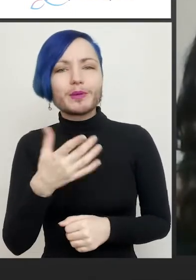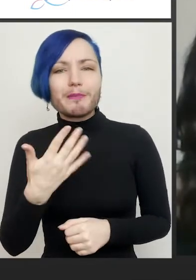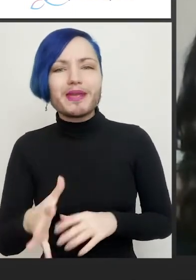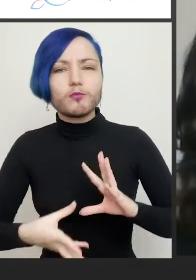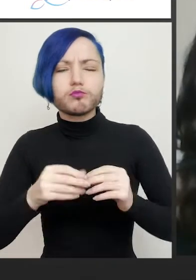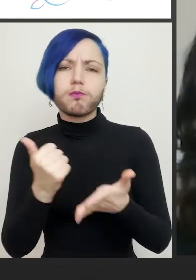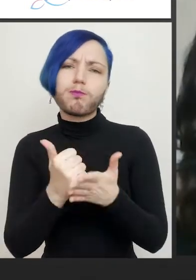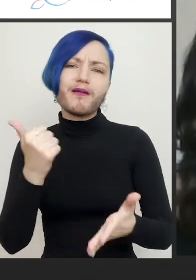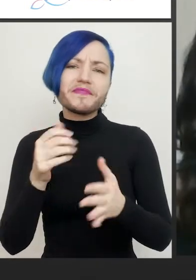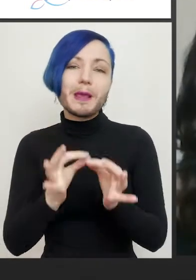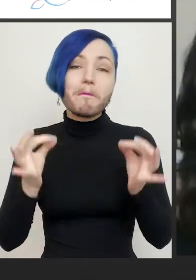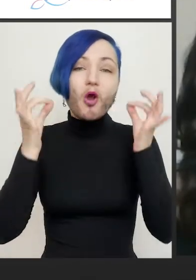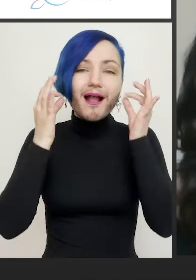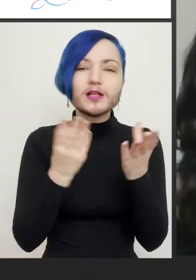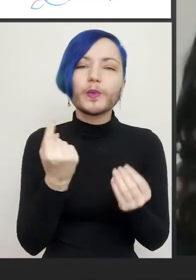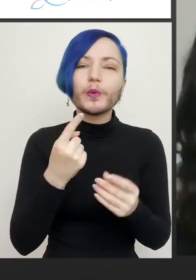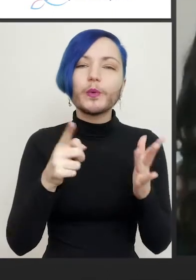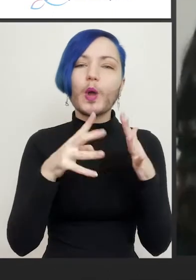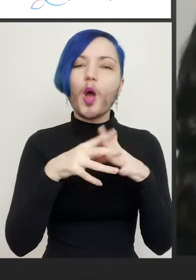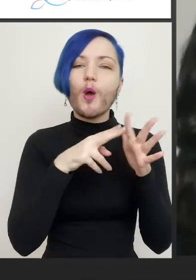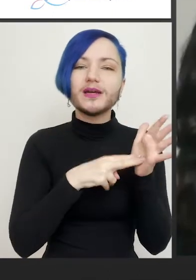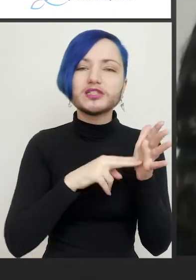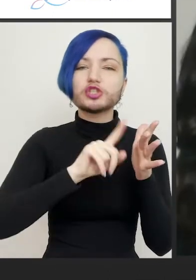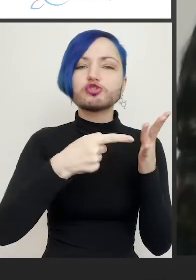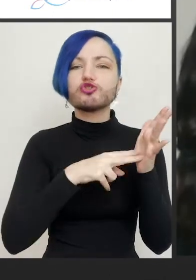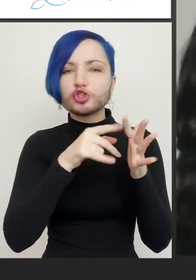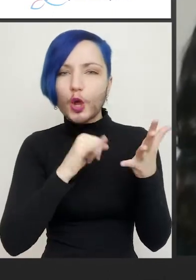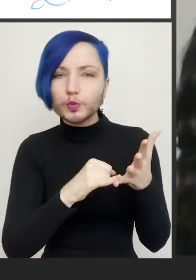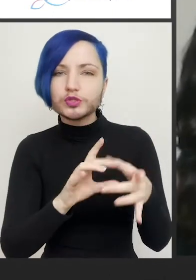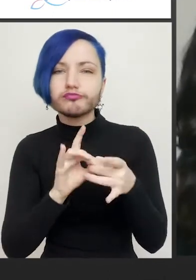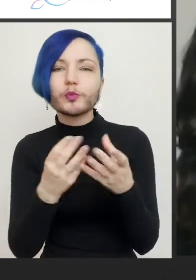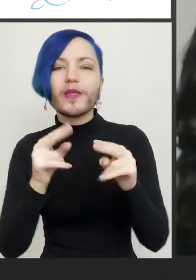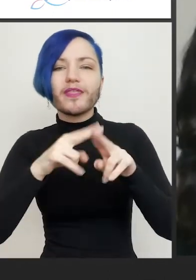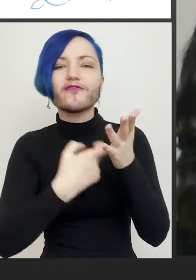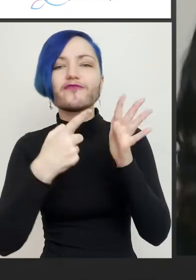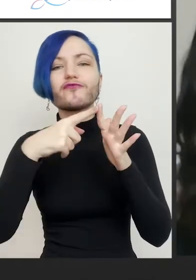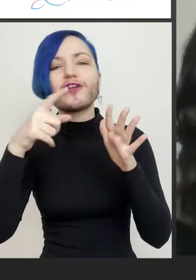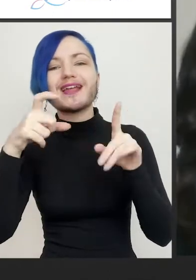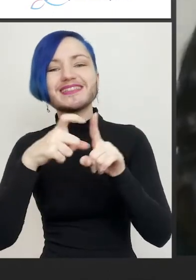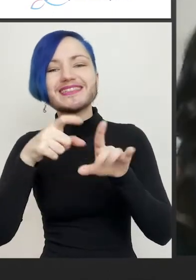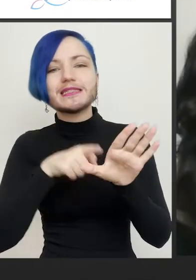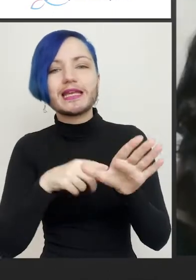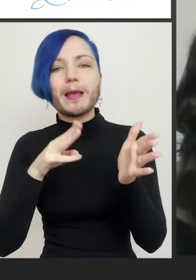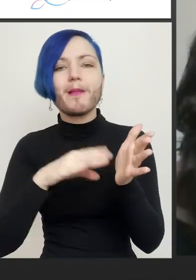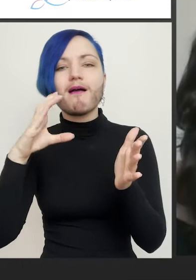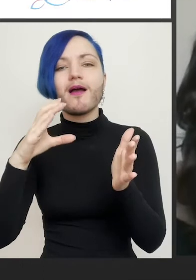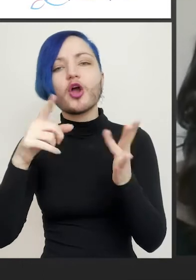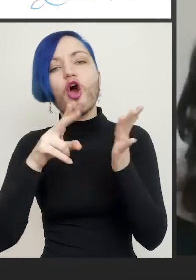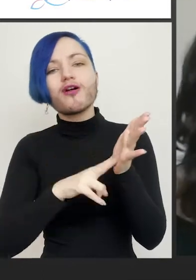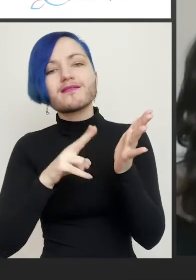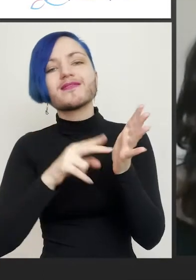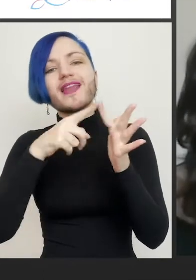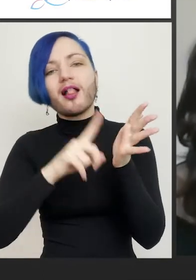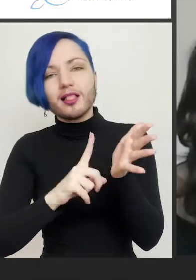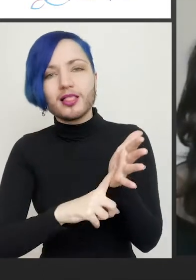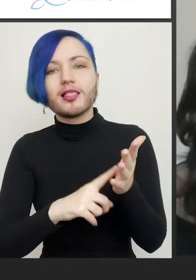a brilliant podcast with Owen Jones in collaboration with Freddie McConnell, and